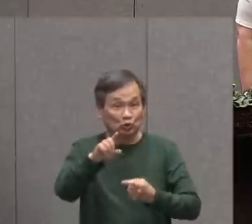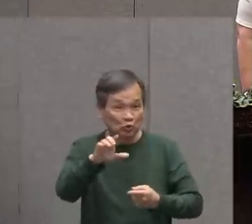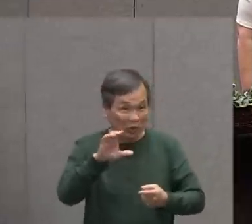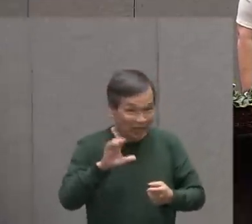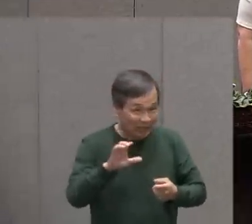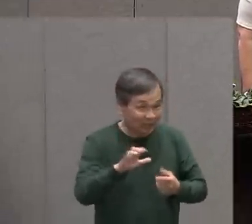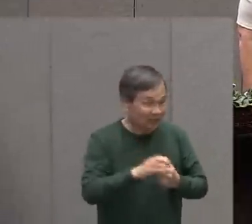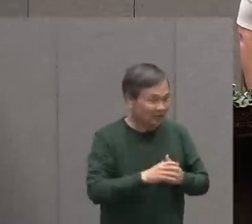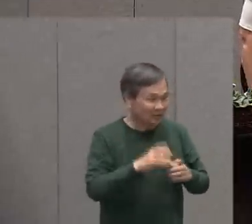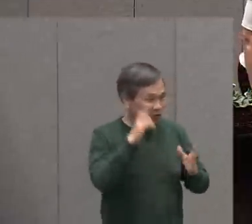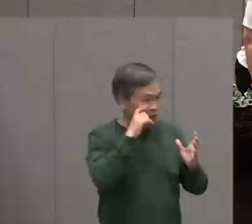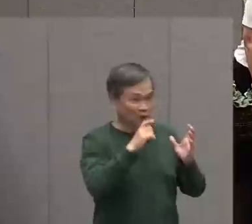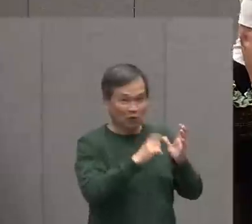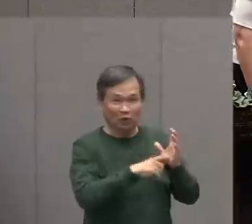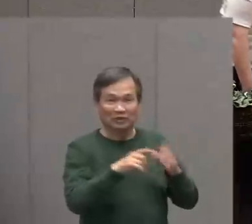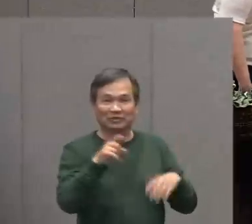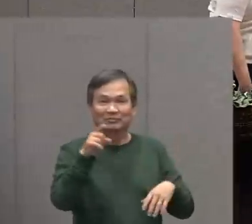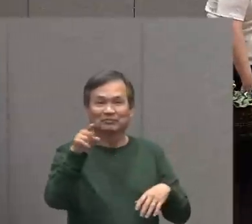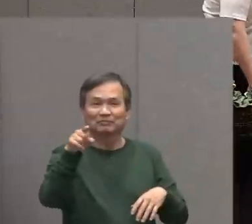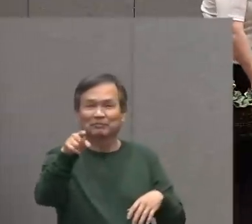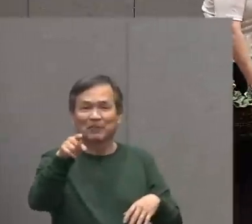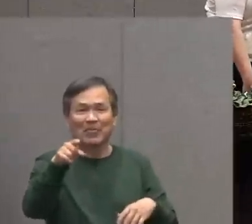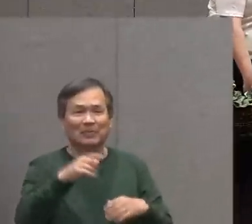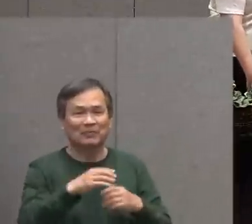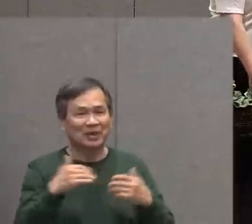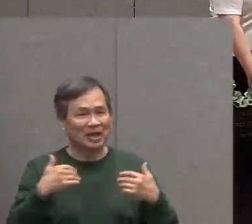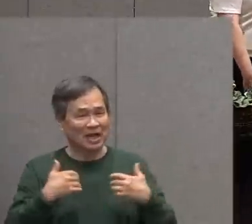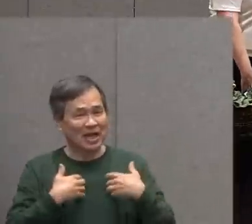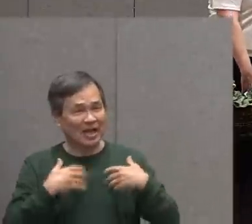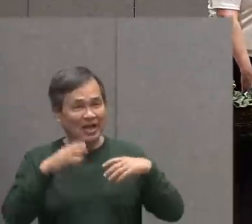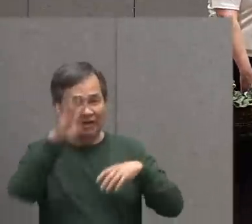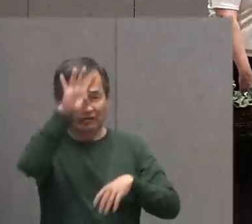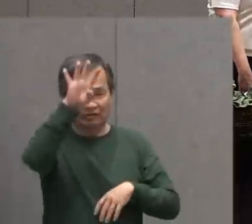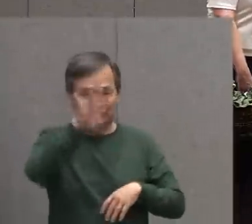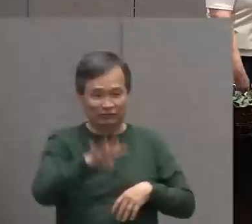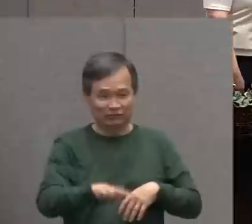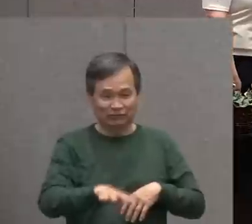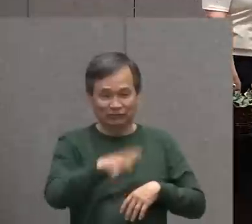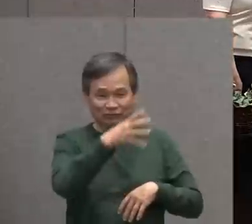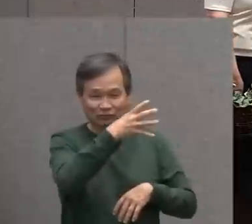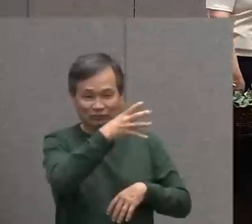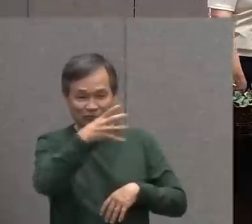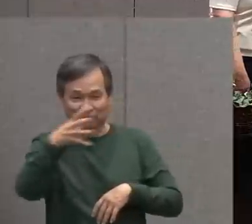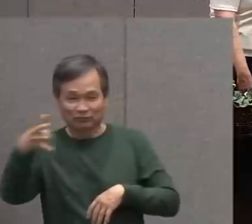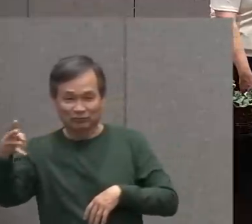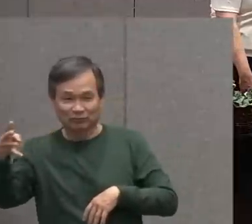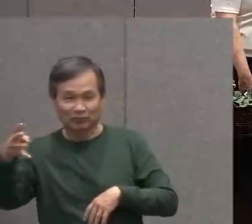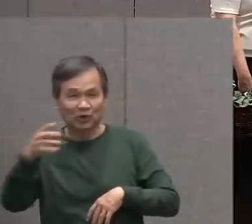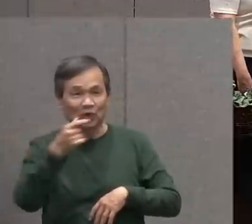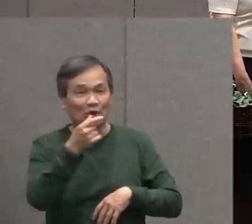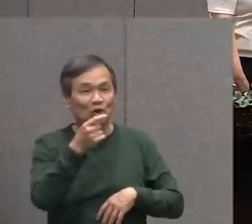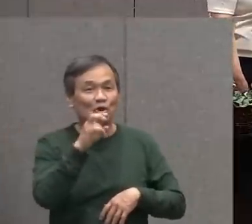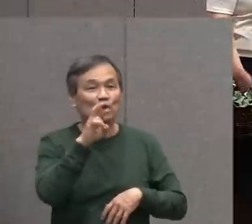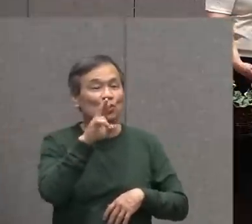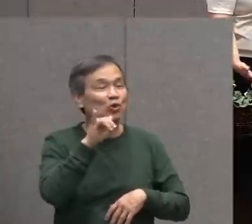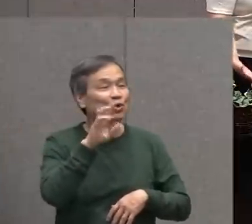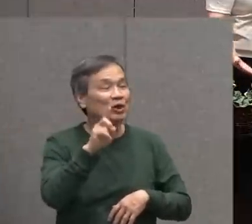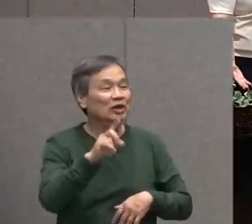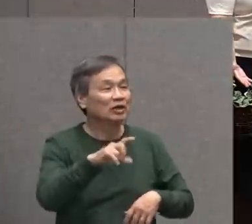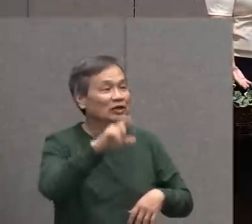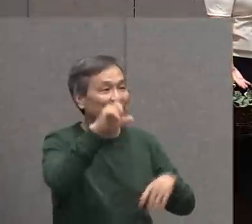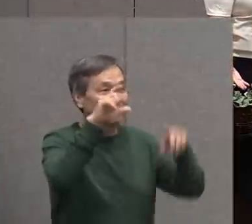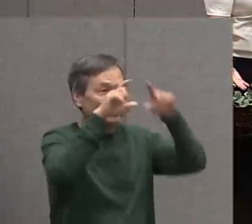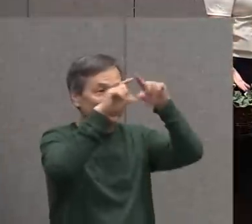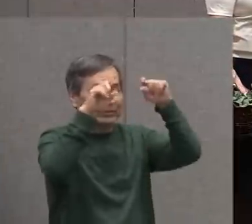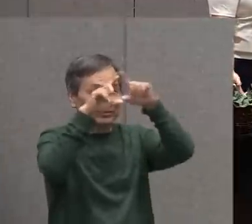that you're going to notice right away is I sort of have a grid right here that is made out to be 100. Well, how do I